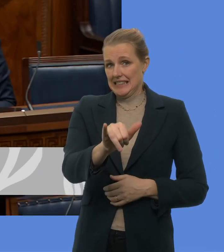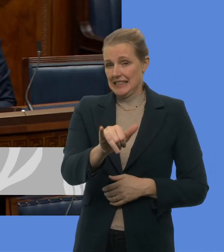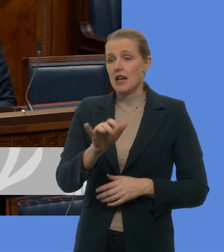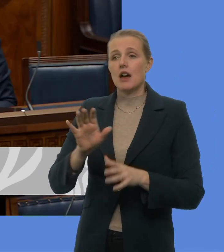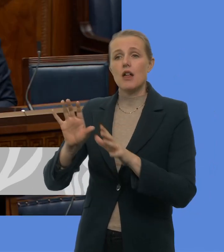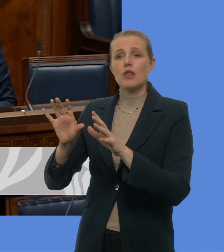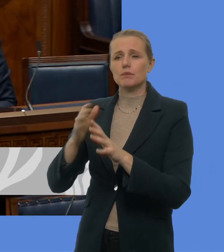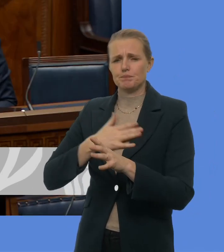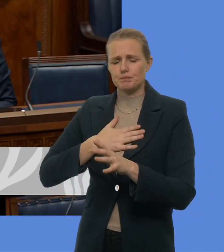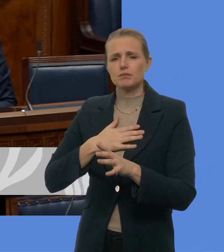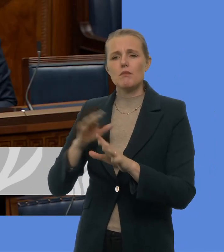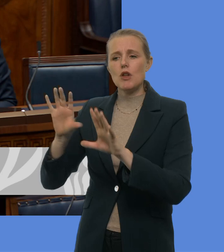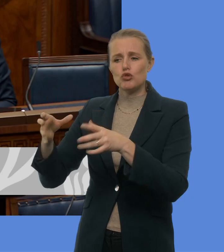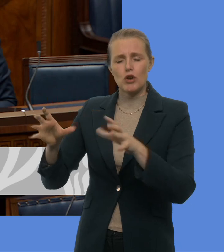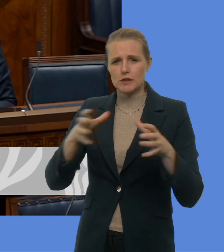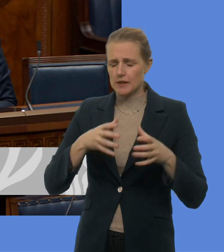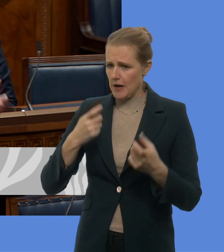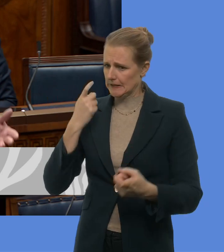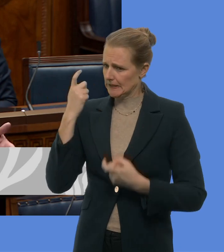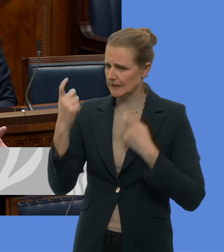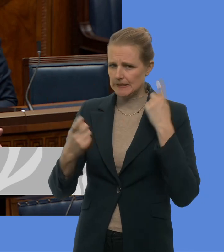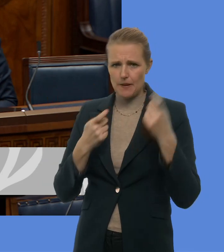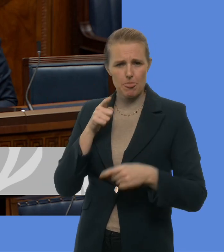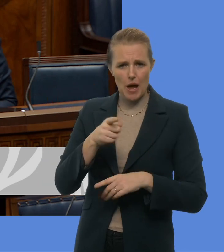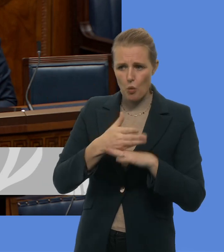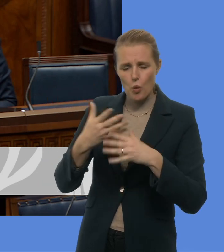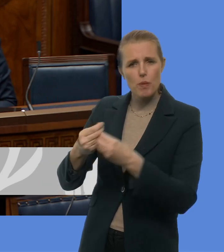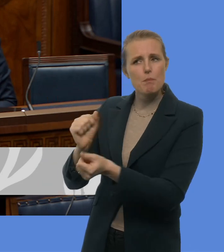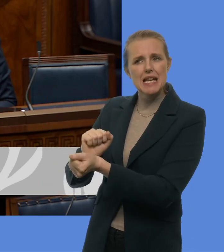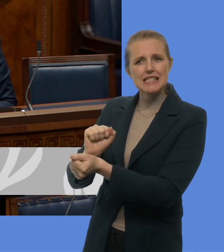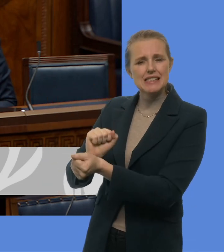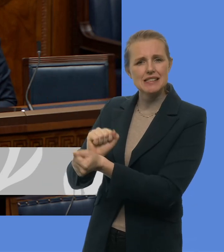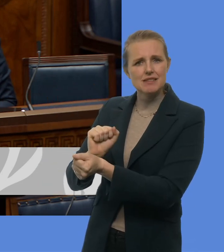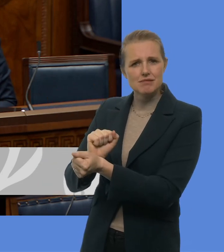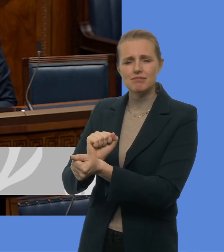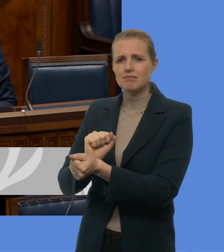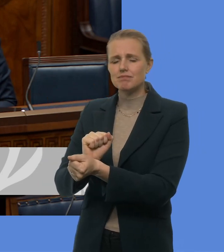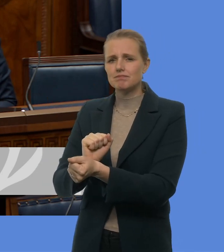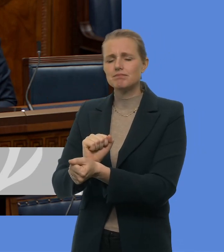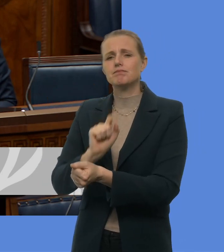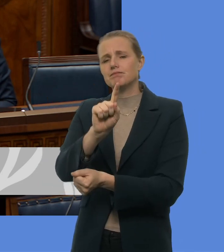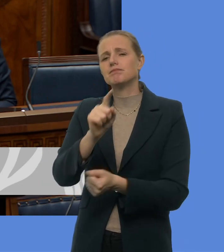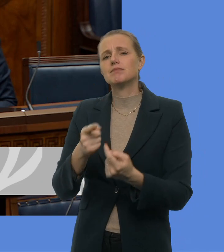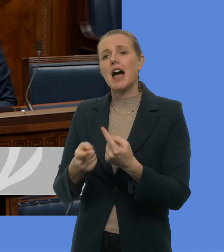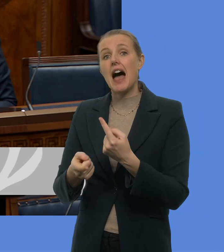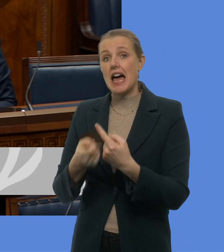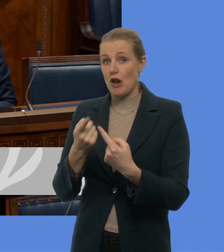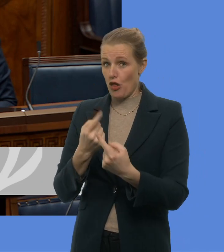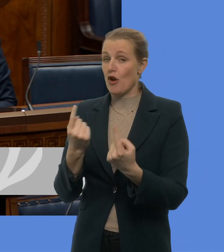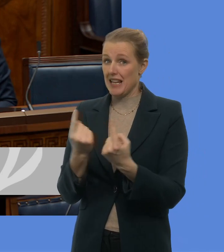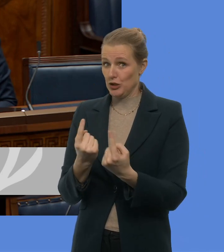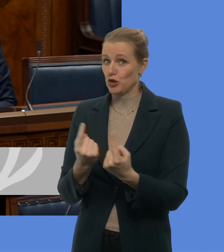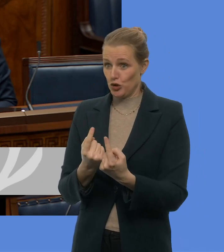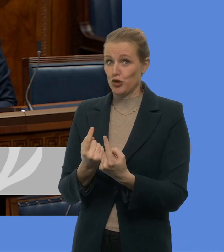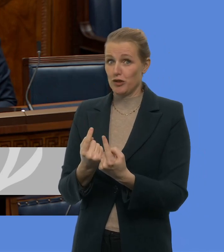giving active consideration to that, obviously working with the PSNI. Another issue that I think will lend itself